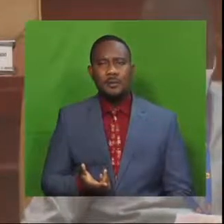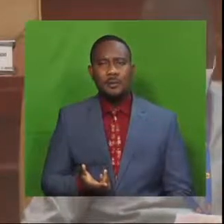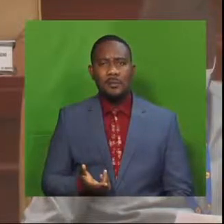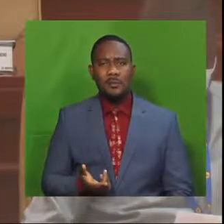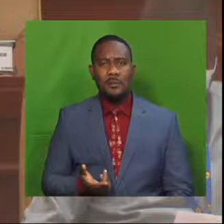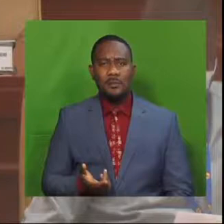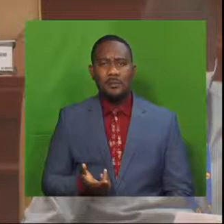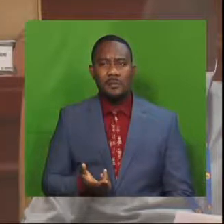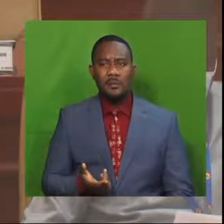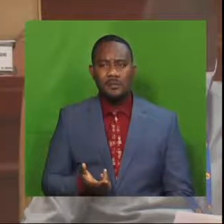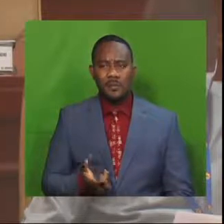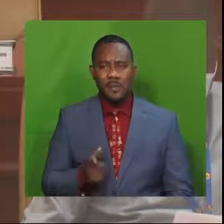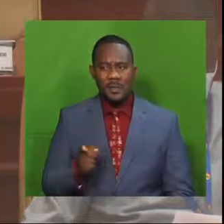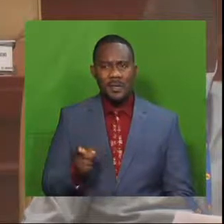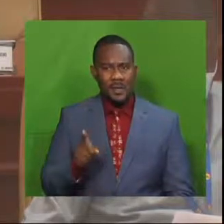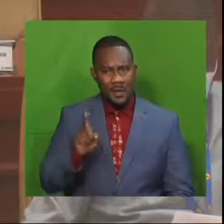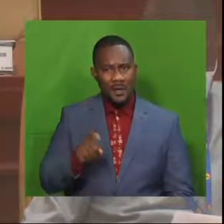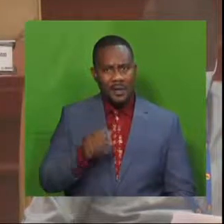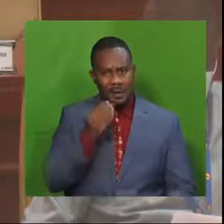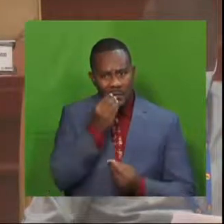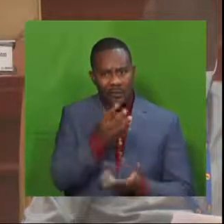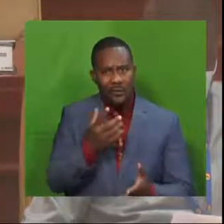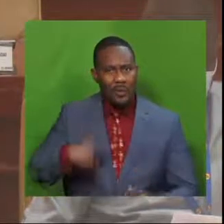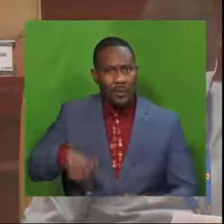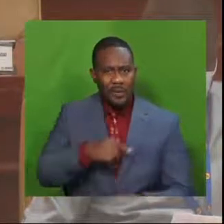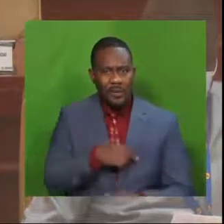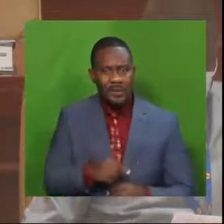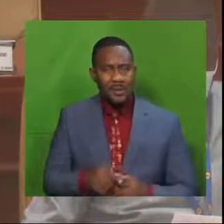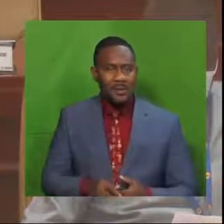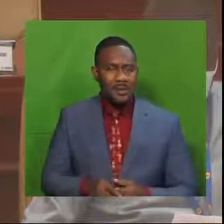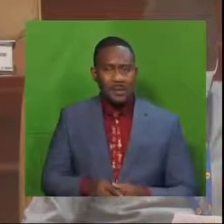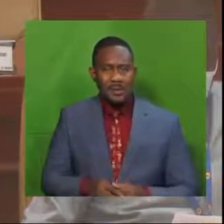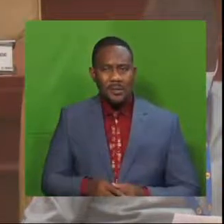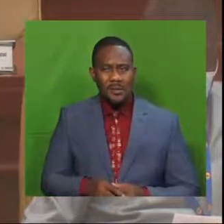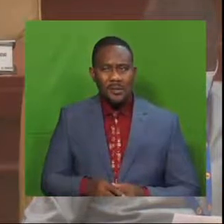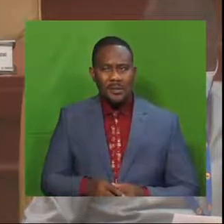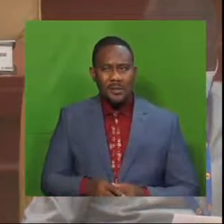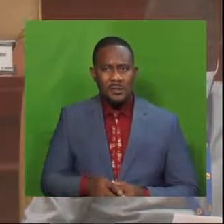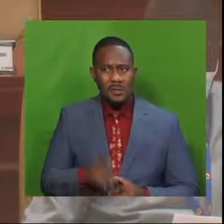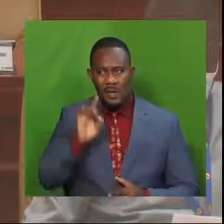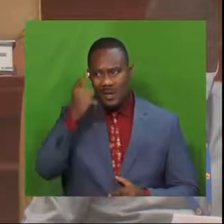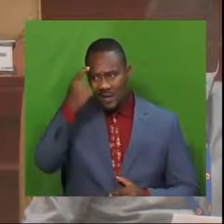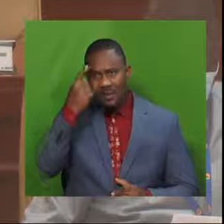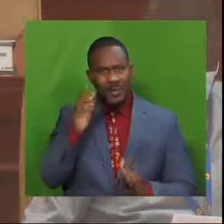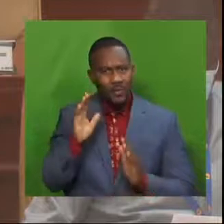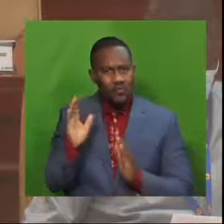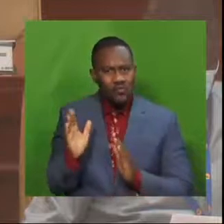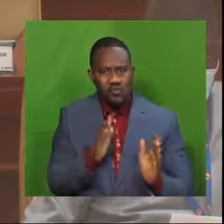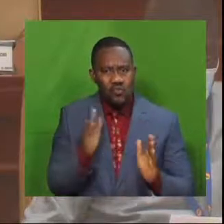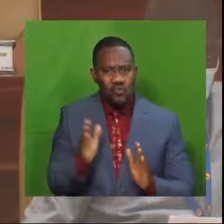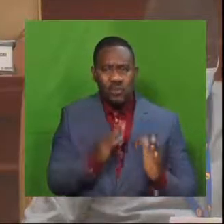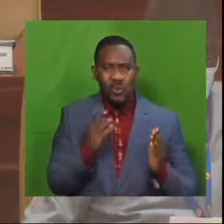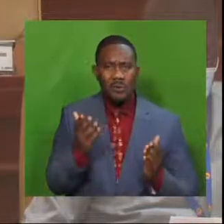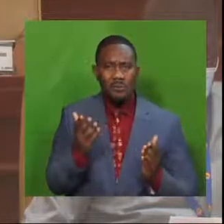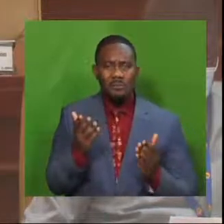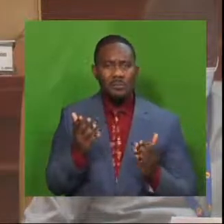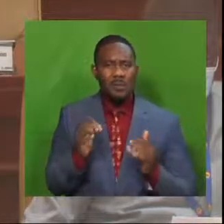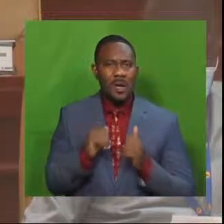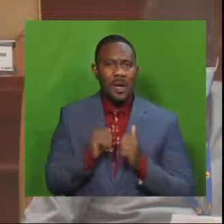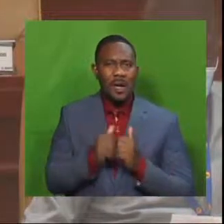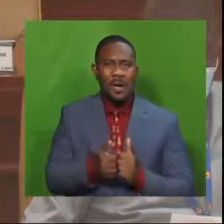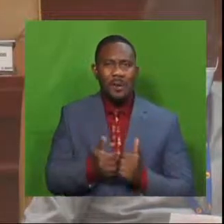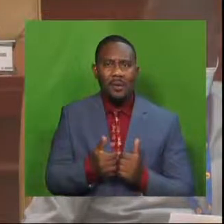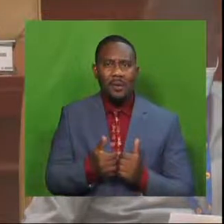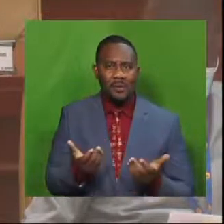to brief us and tell us the measures that the